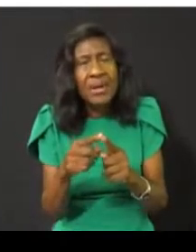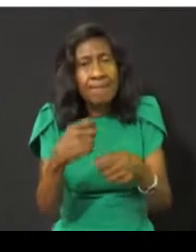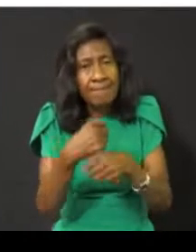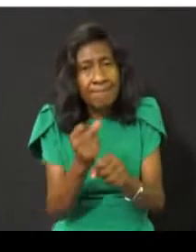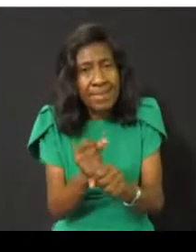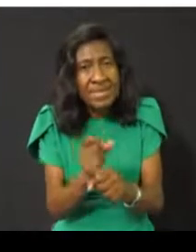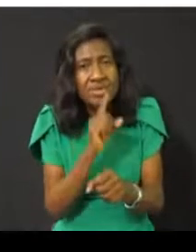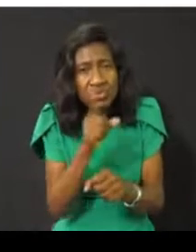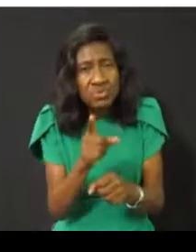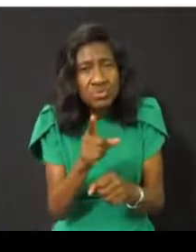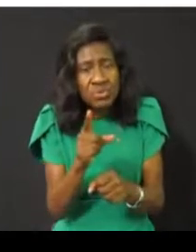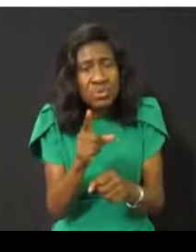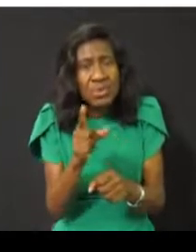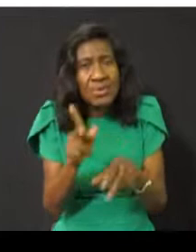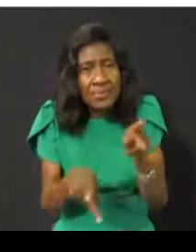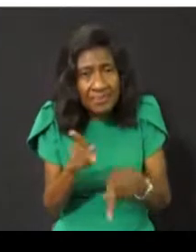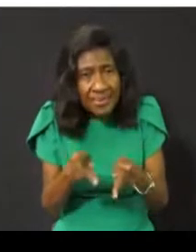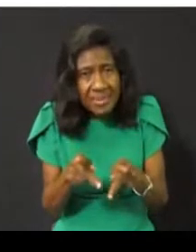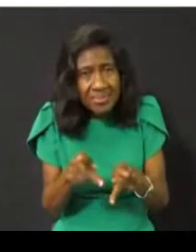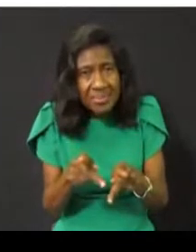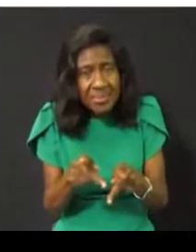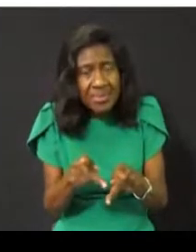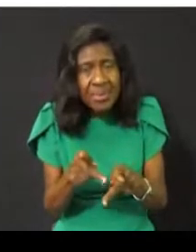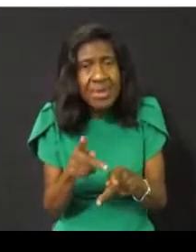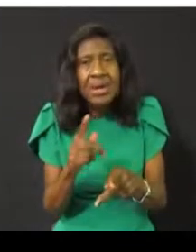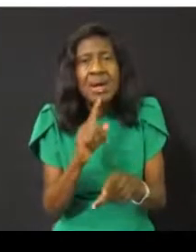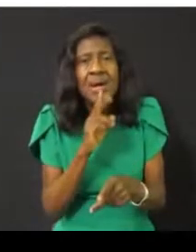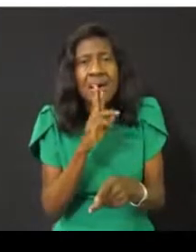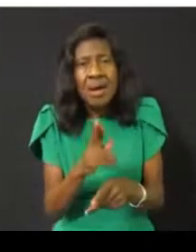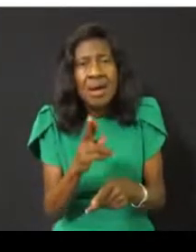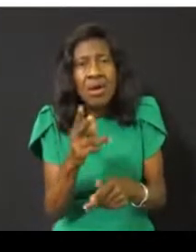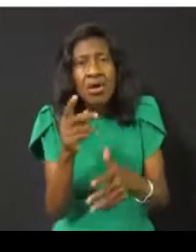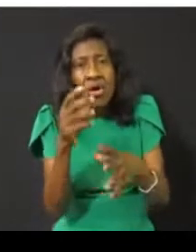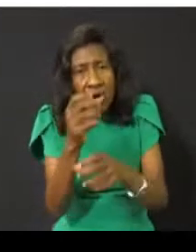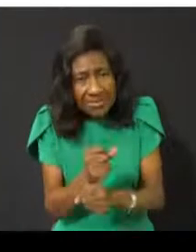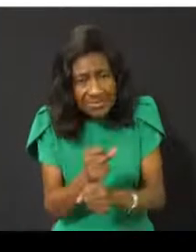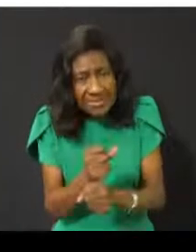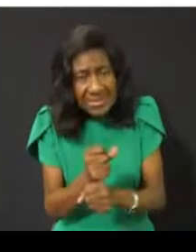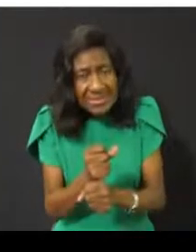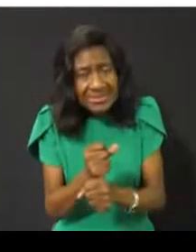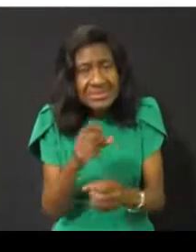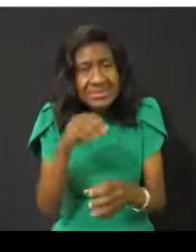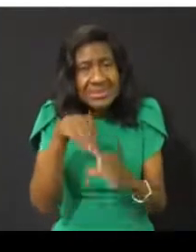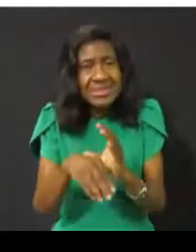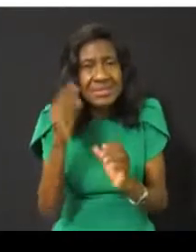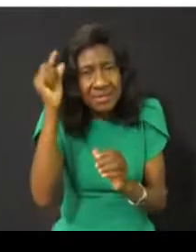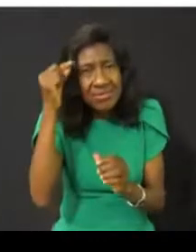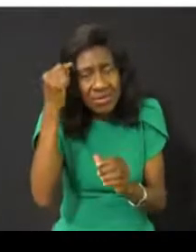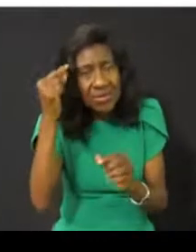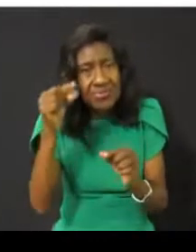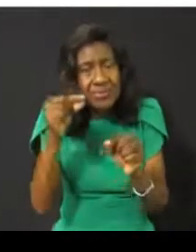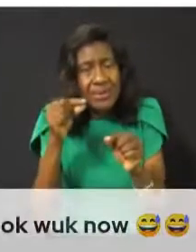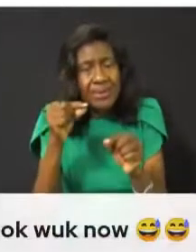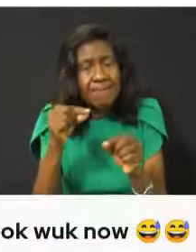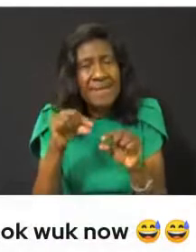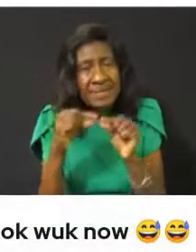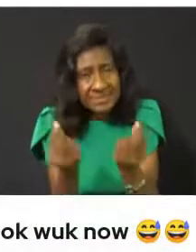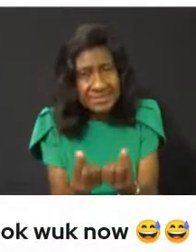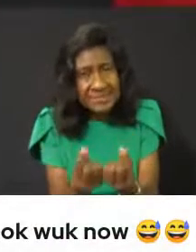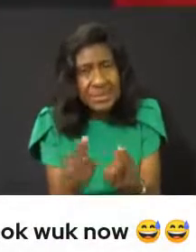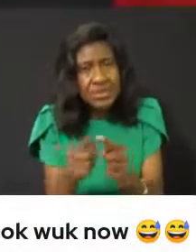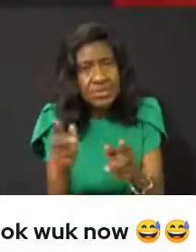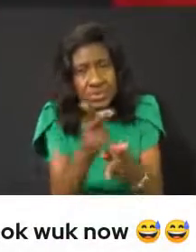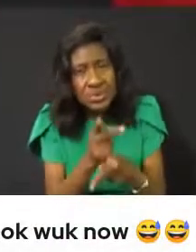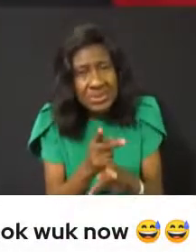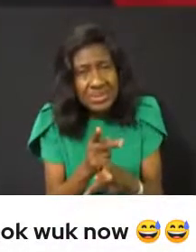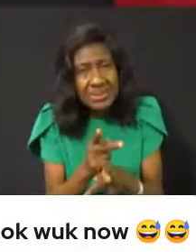confidence in the government's ability to keep our country safe. I just wanted to